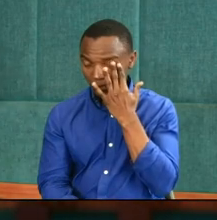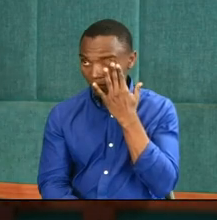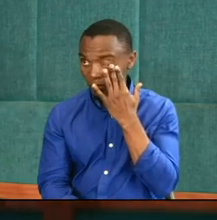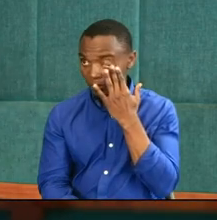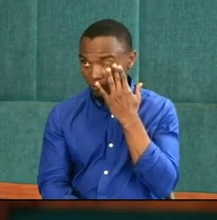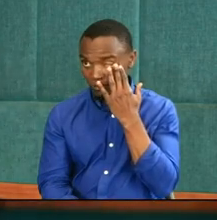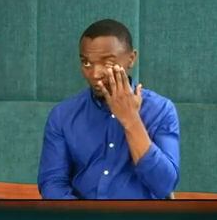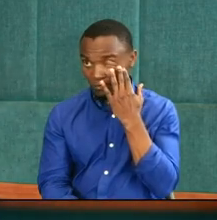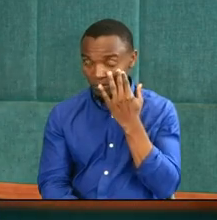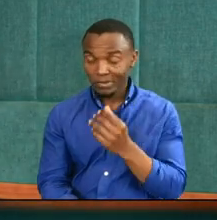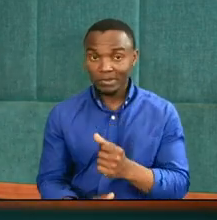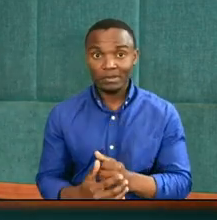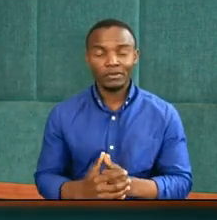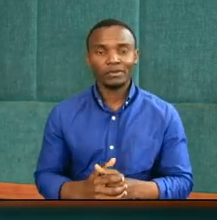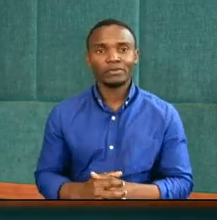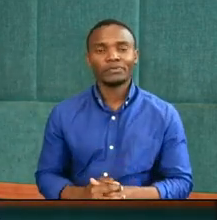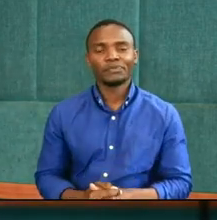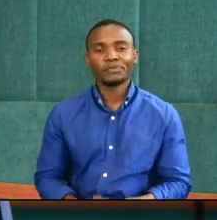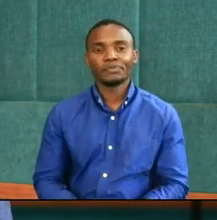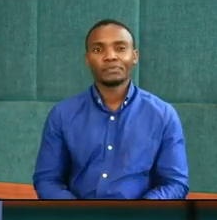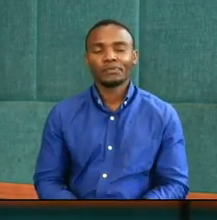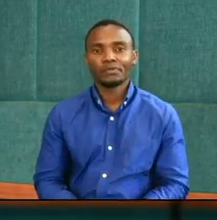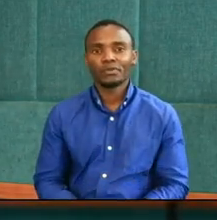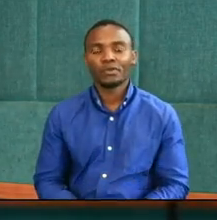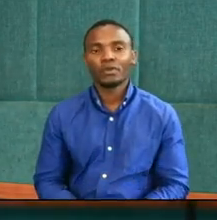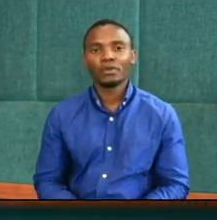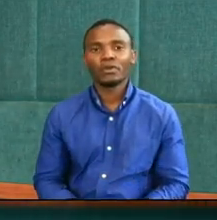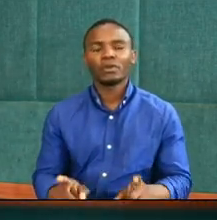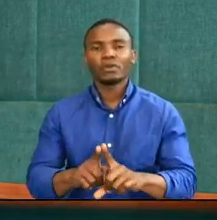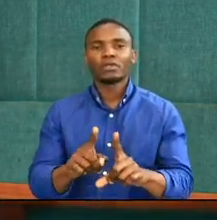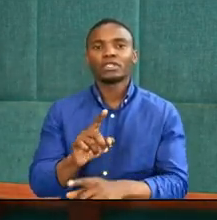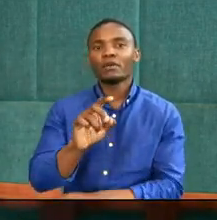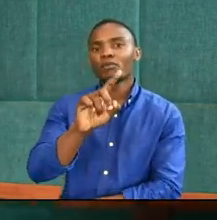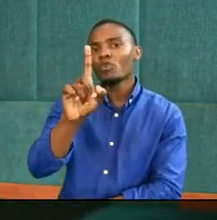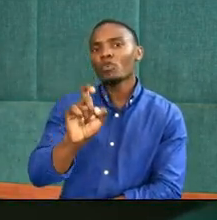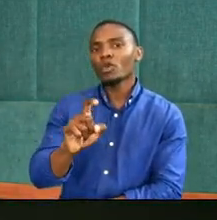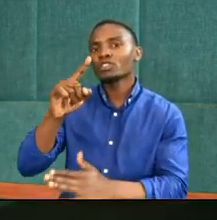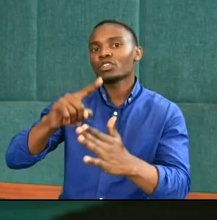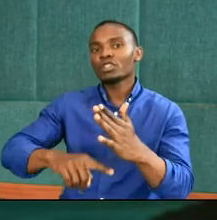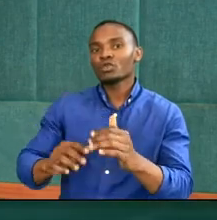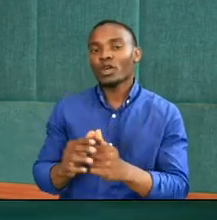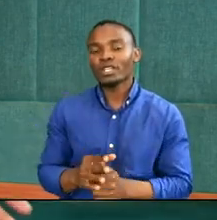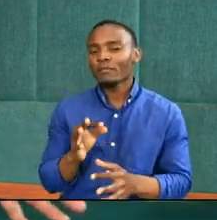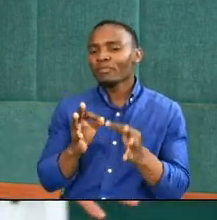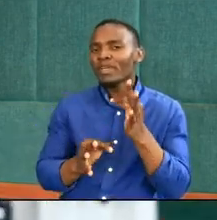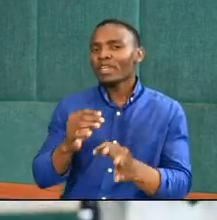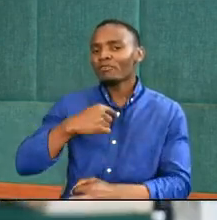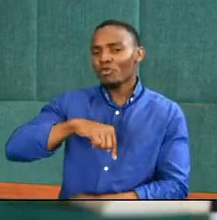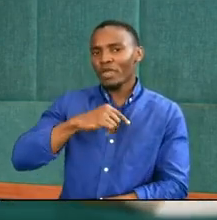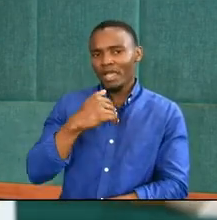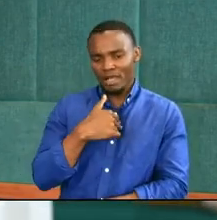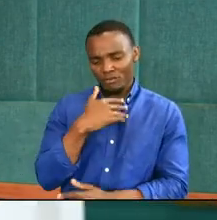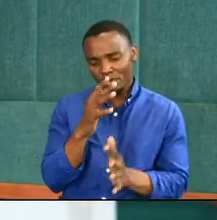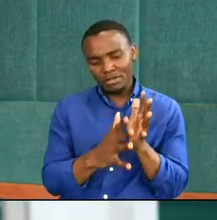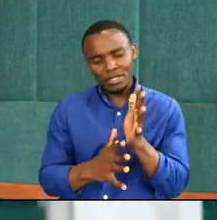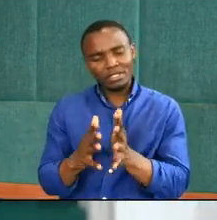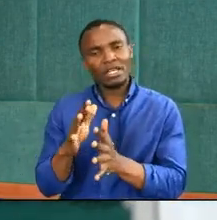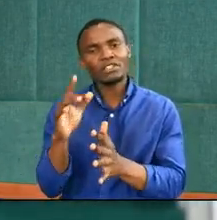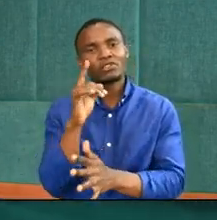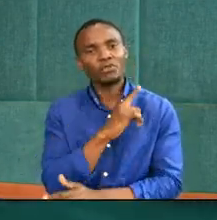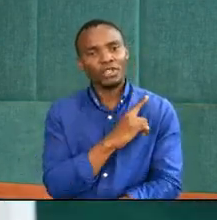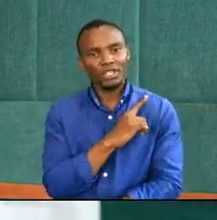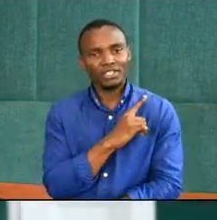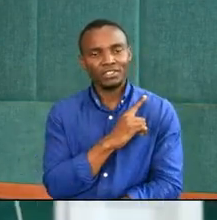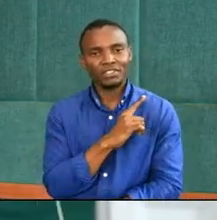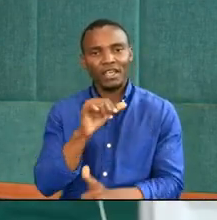me to come. And the question then is, if we get the signs